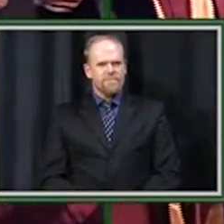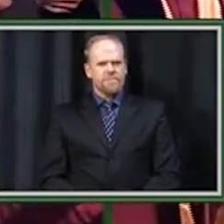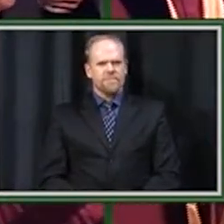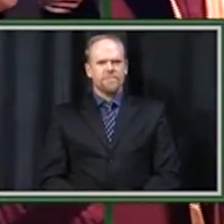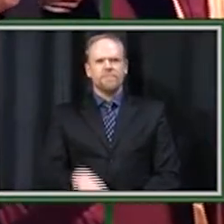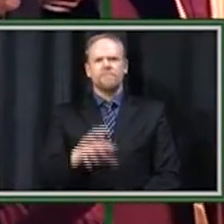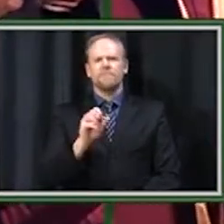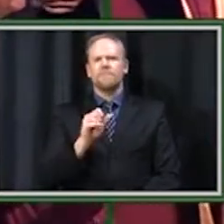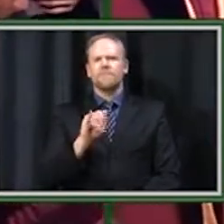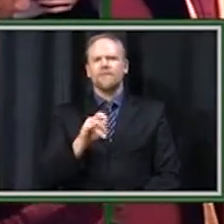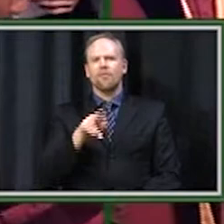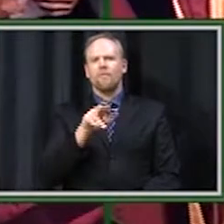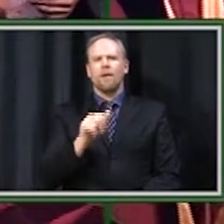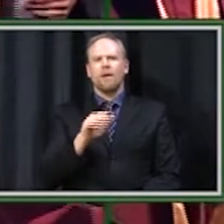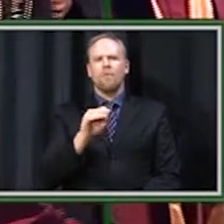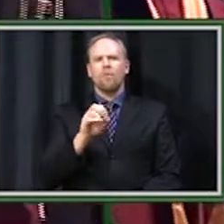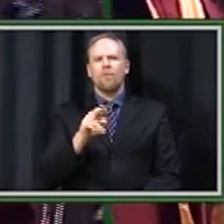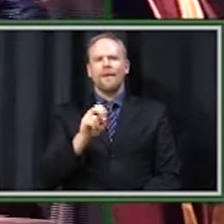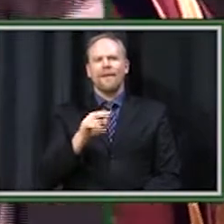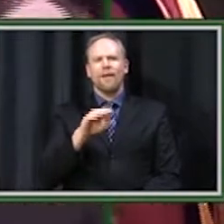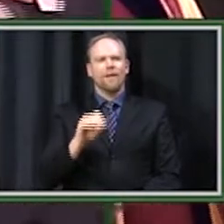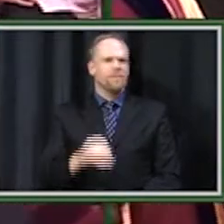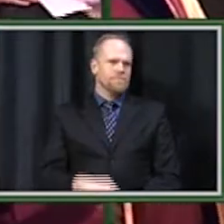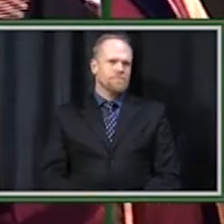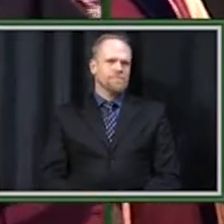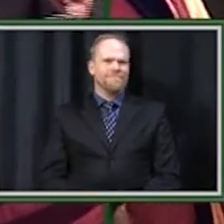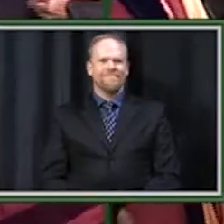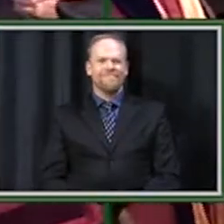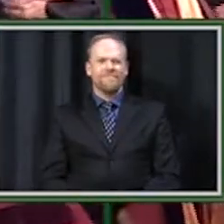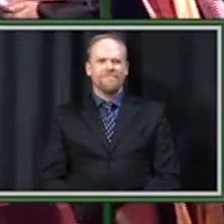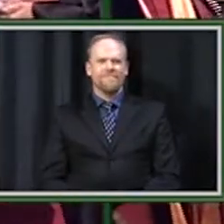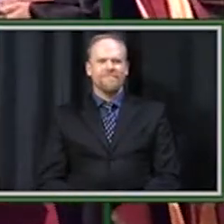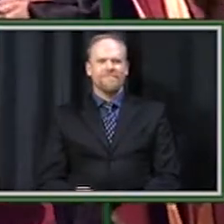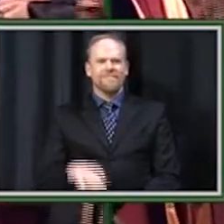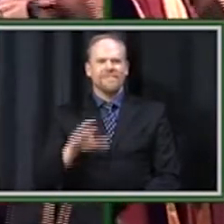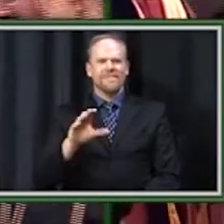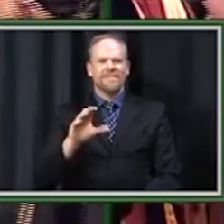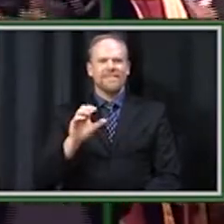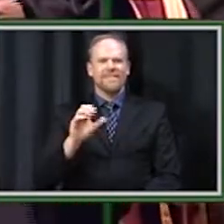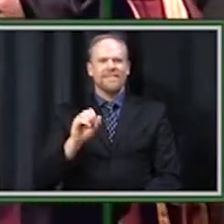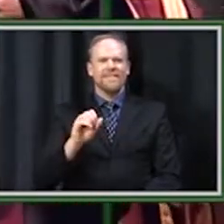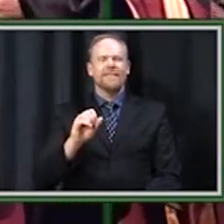Sierra Moreno. Stevie Parker Lincoln.